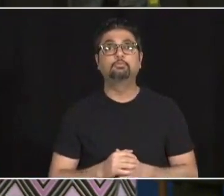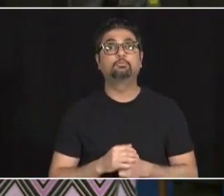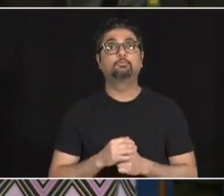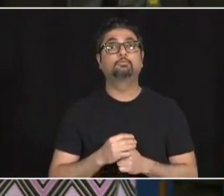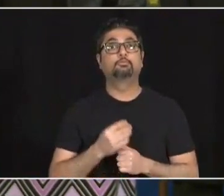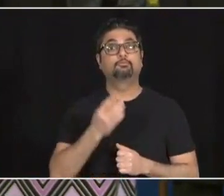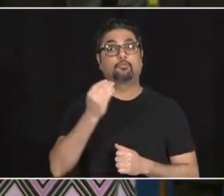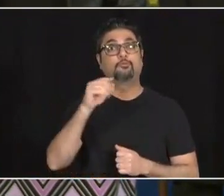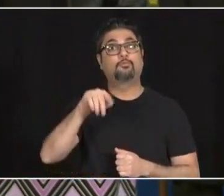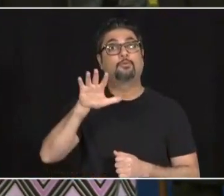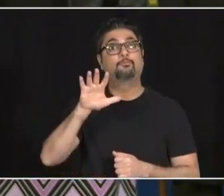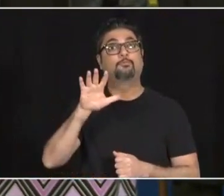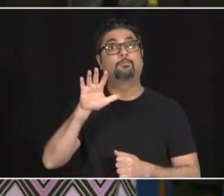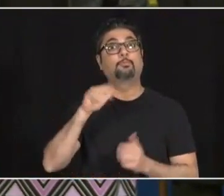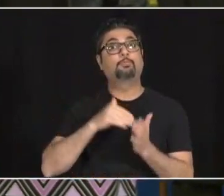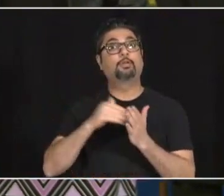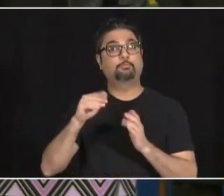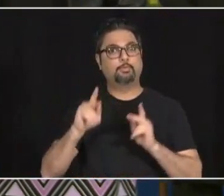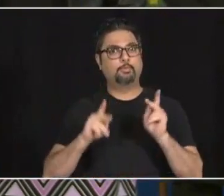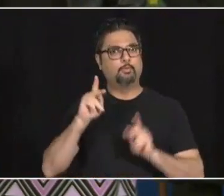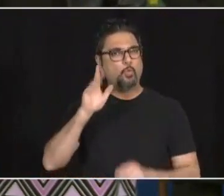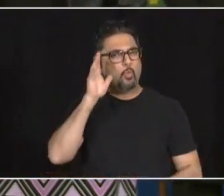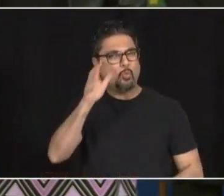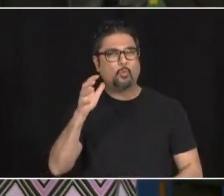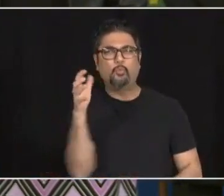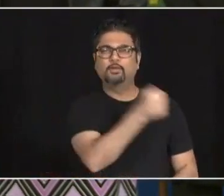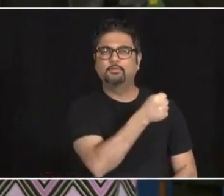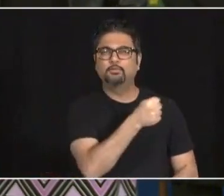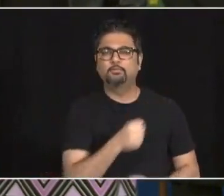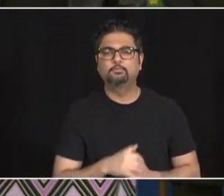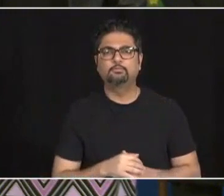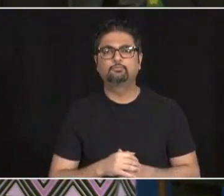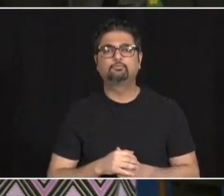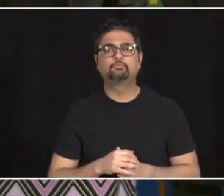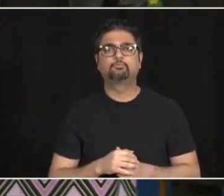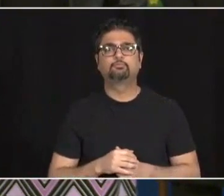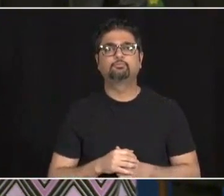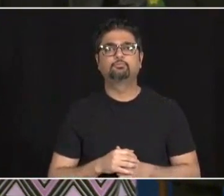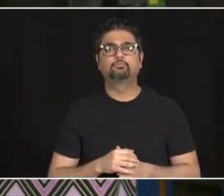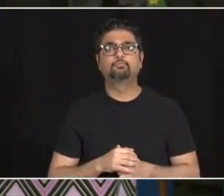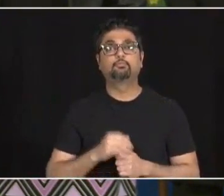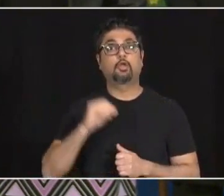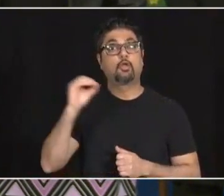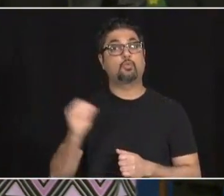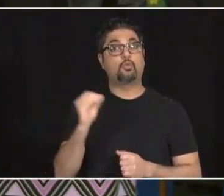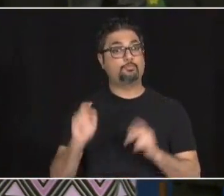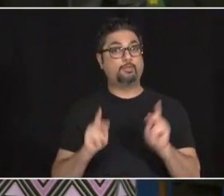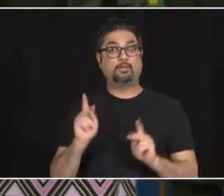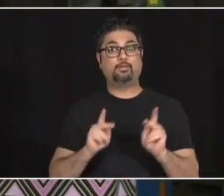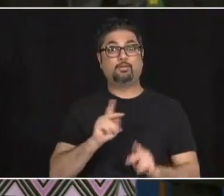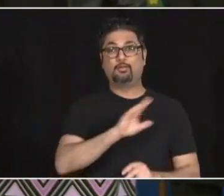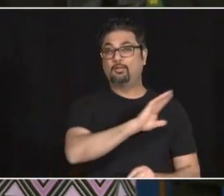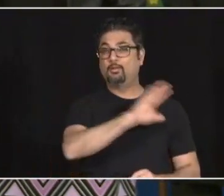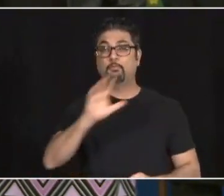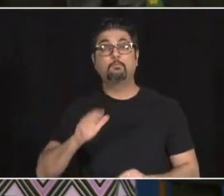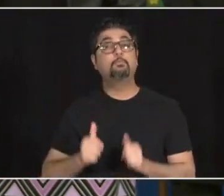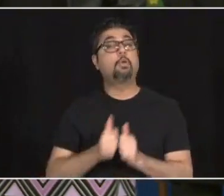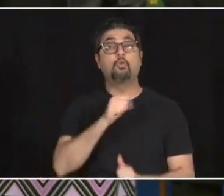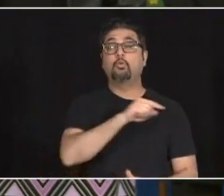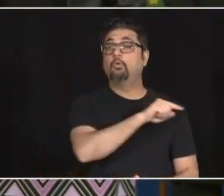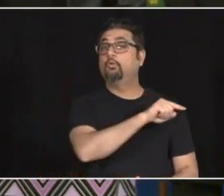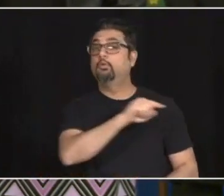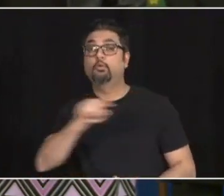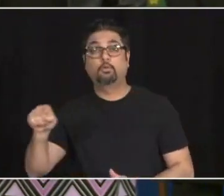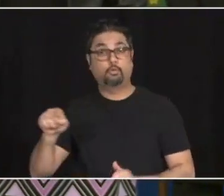people. And for the majority of Ontario, for most of us, fighting this virus